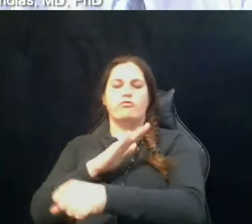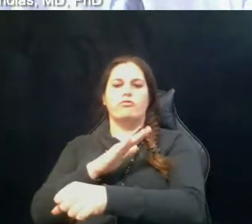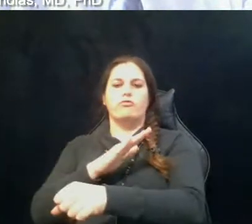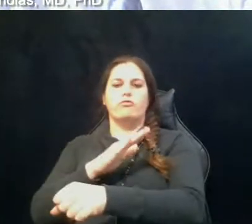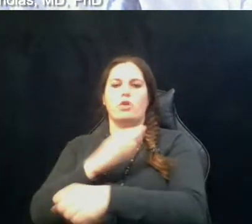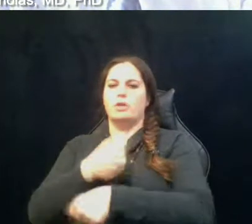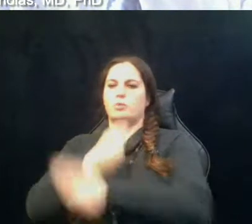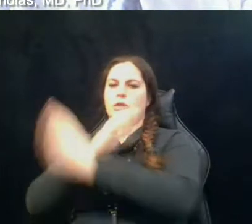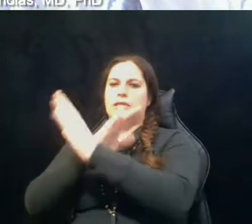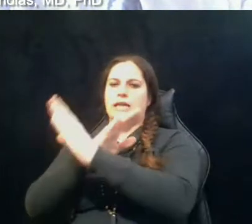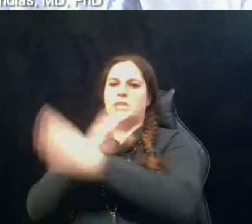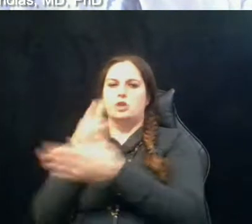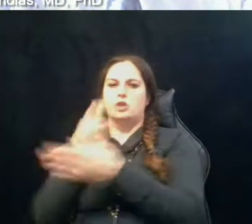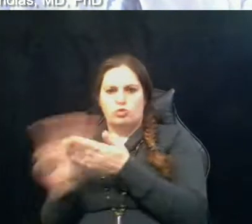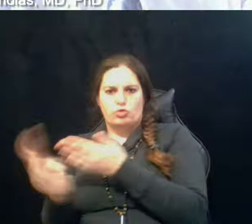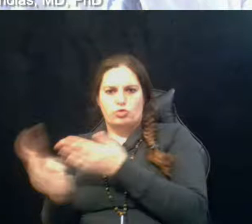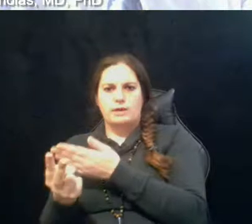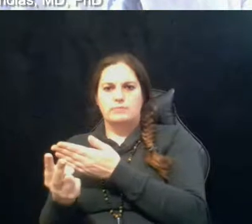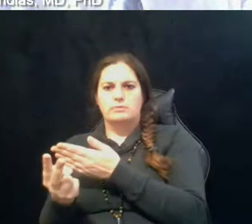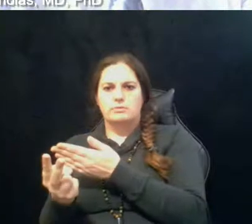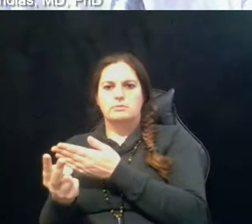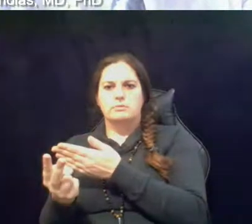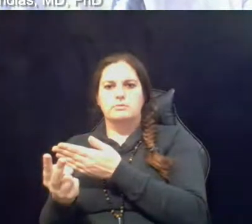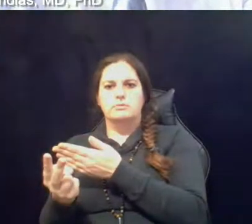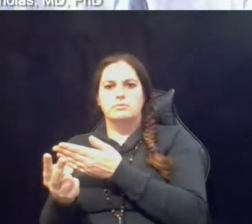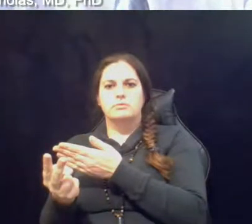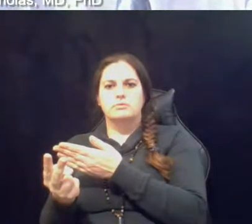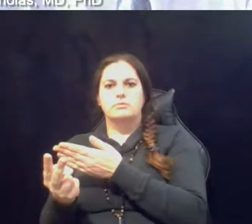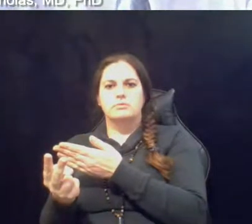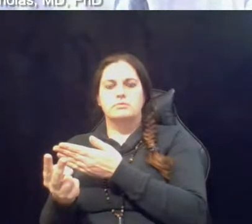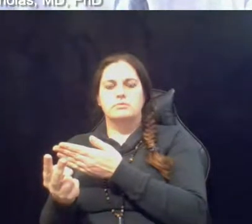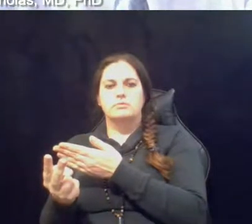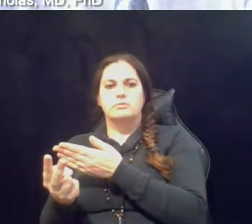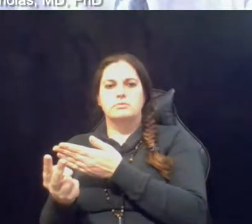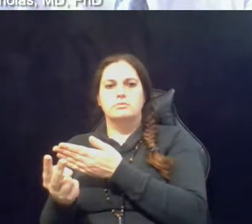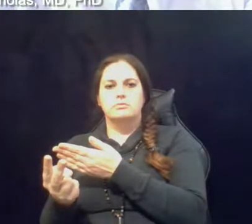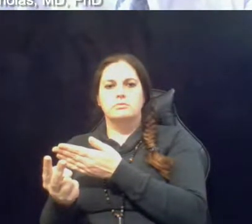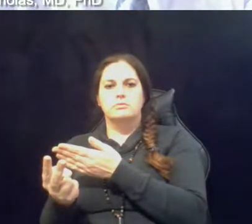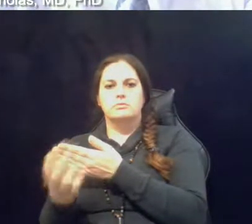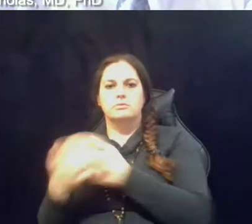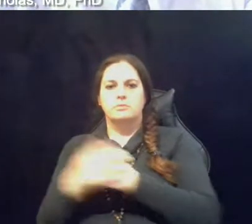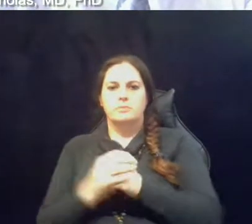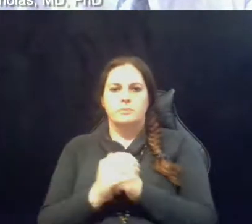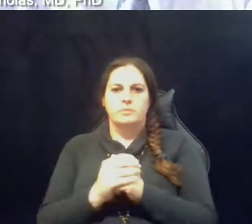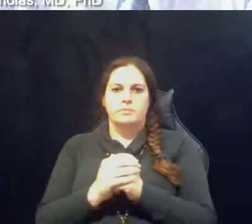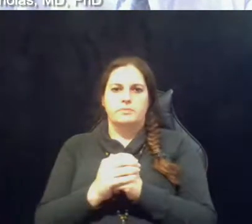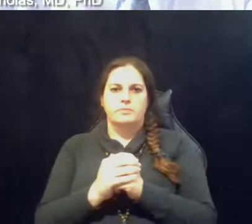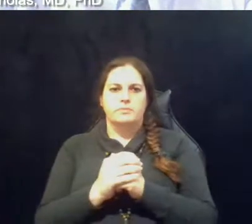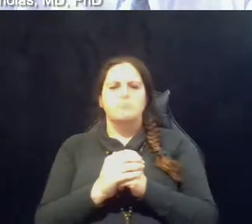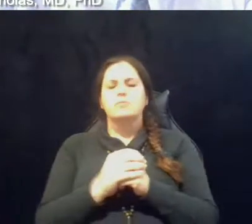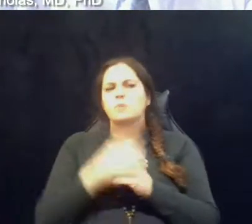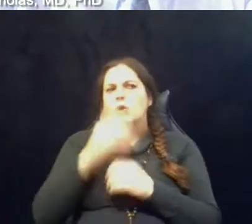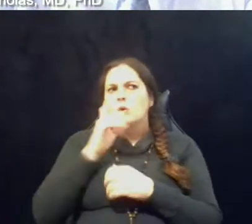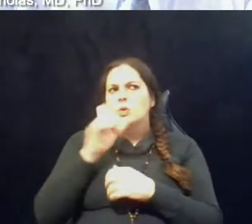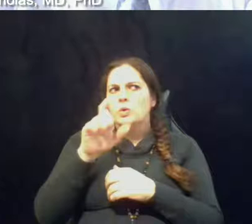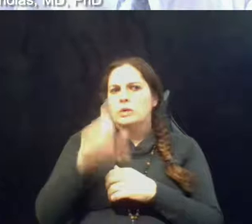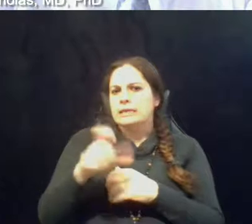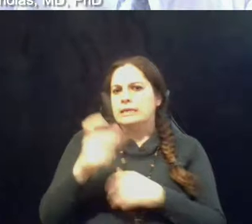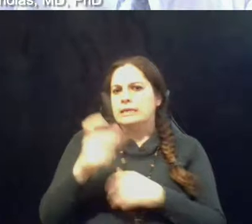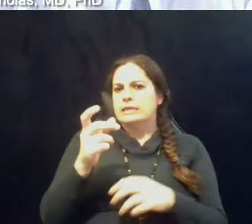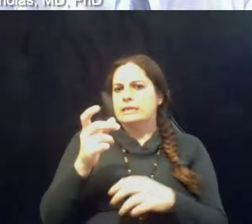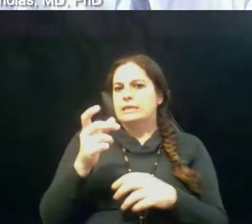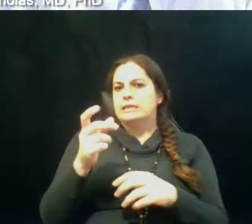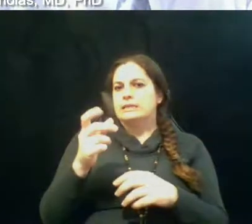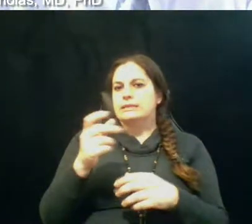that vaccine as well. And Dr. Sholas, who would need their caregivers present in order to get the